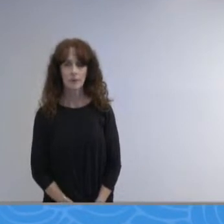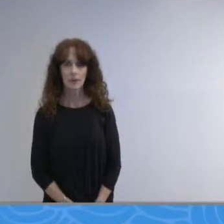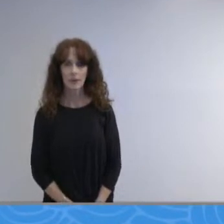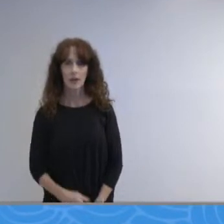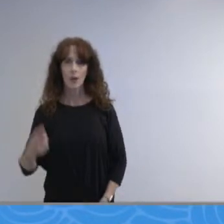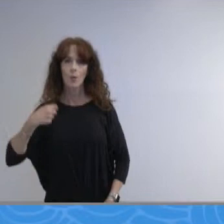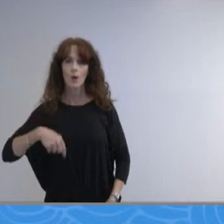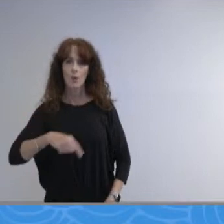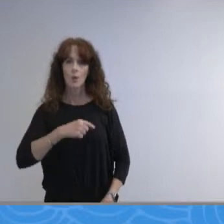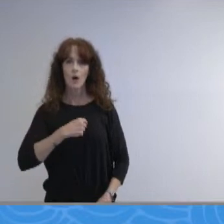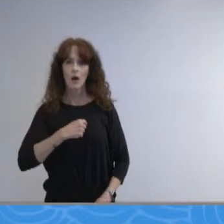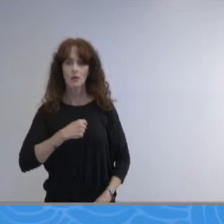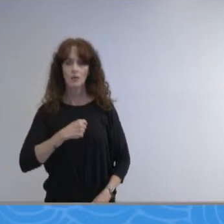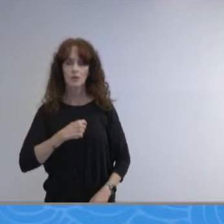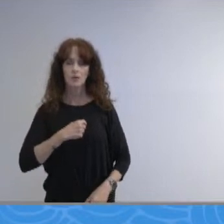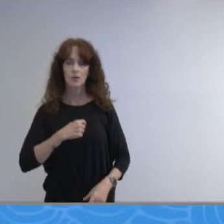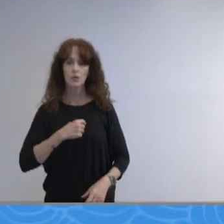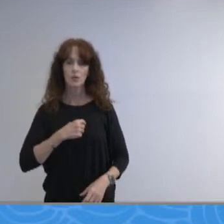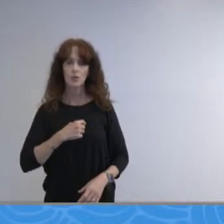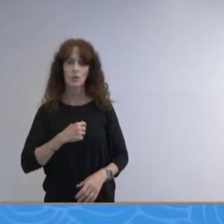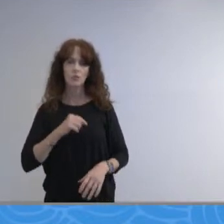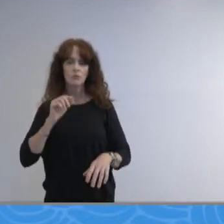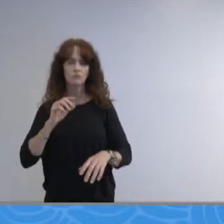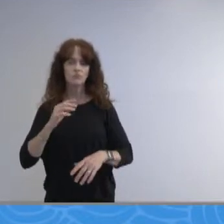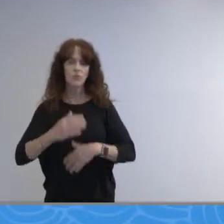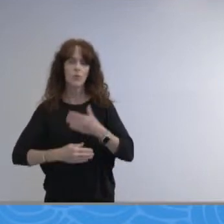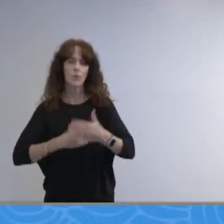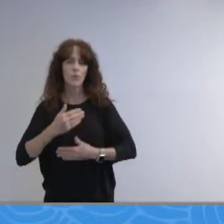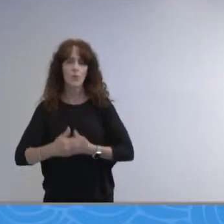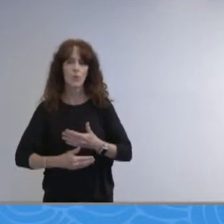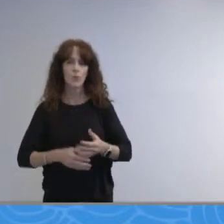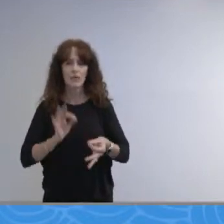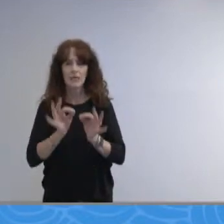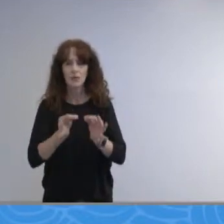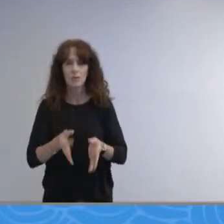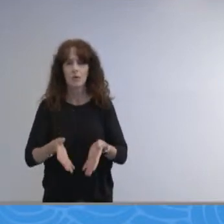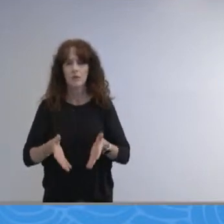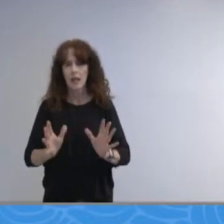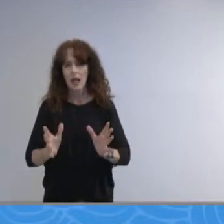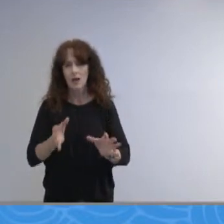So we want to give the time to the interpreters to give those instructions.